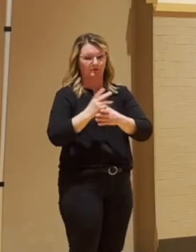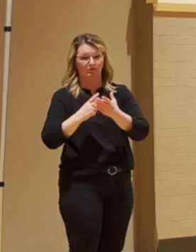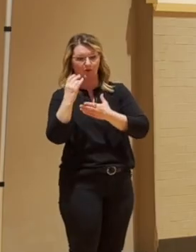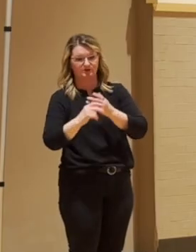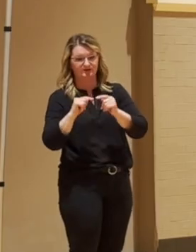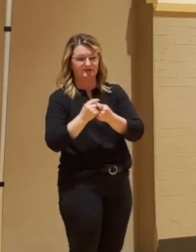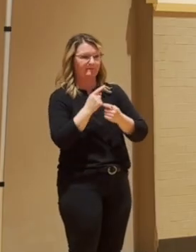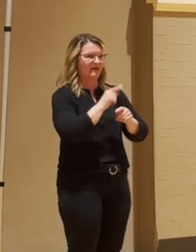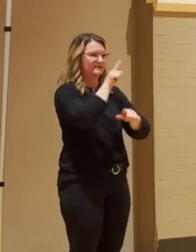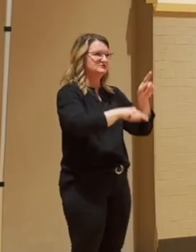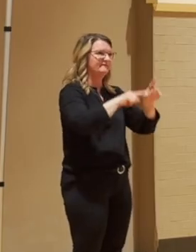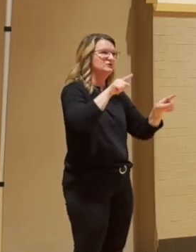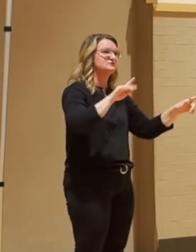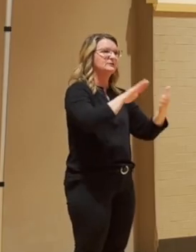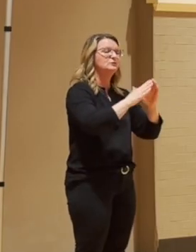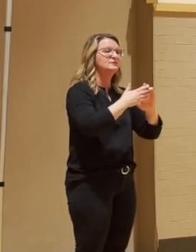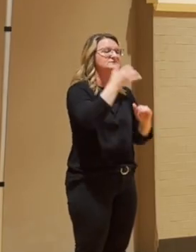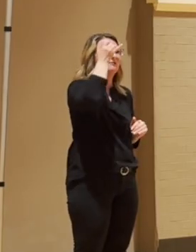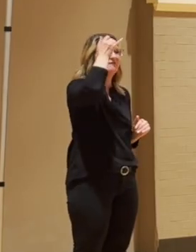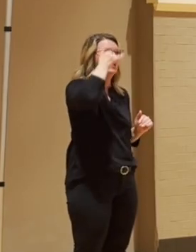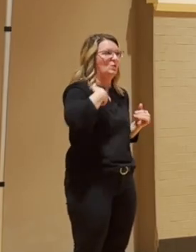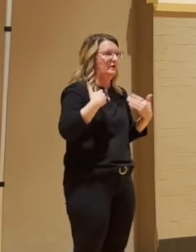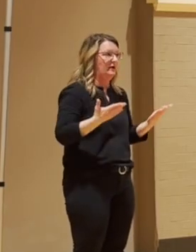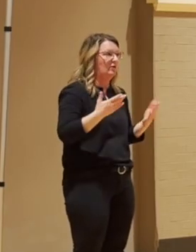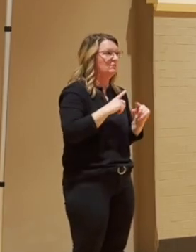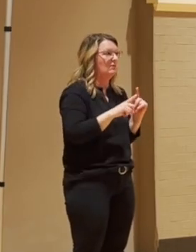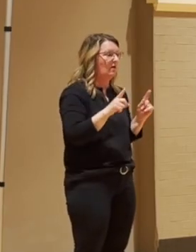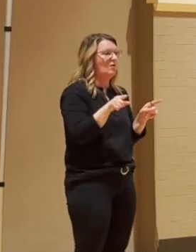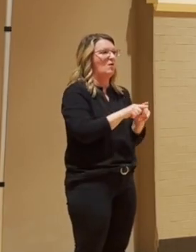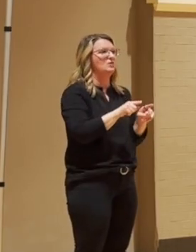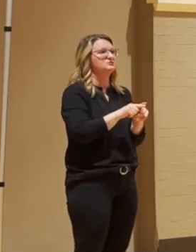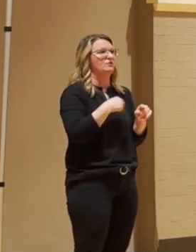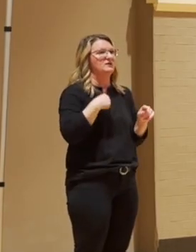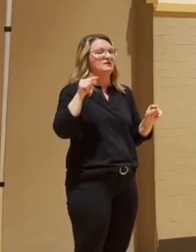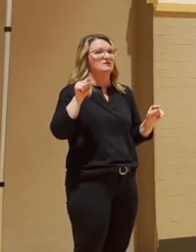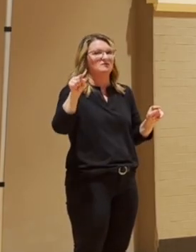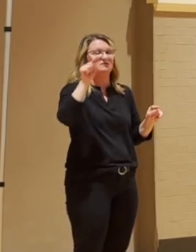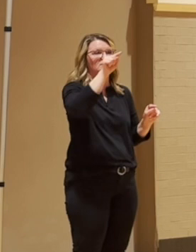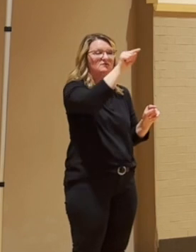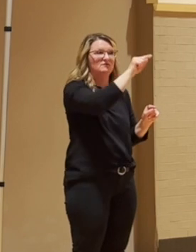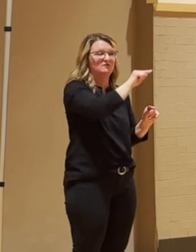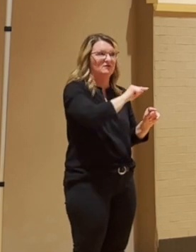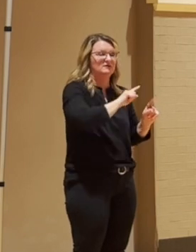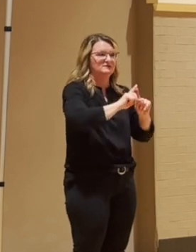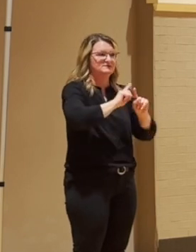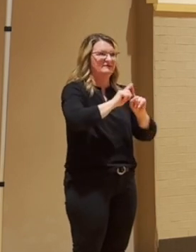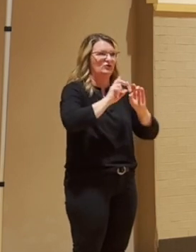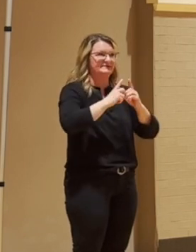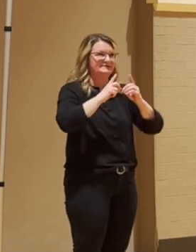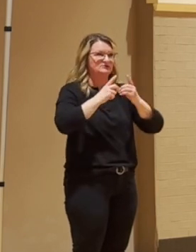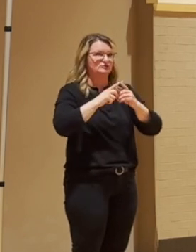the diverse communities of Buffalo. We are here, but we will also be in all of the various